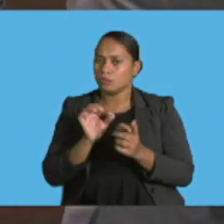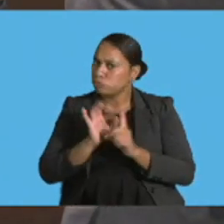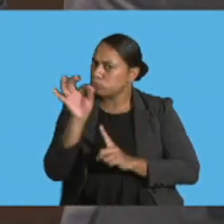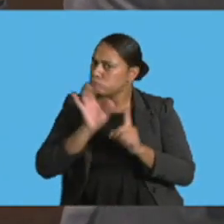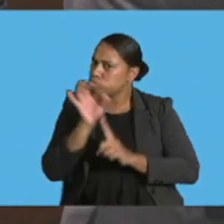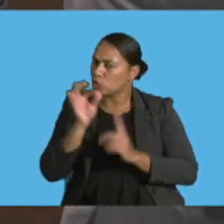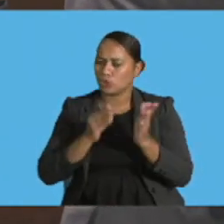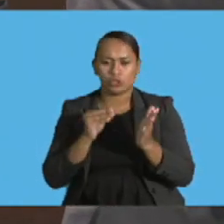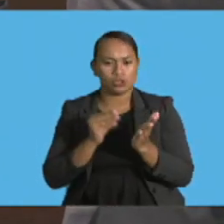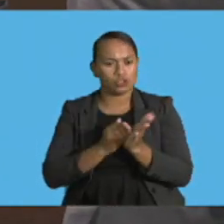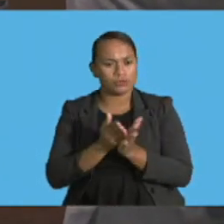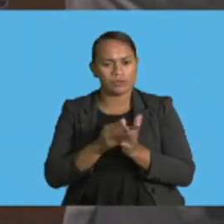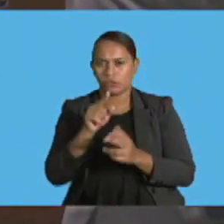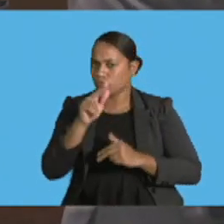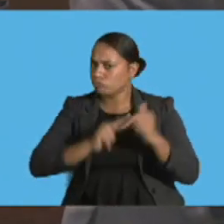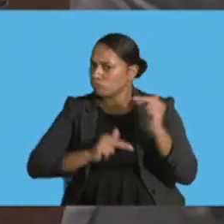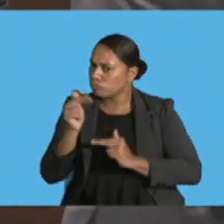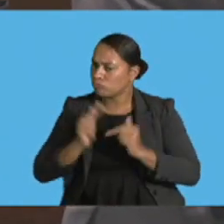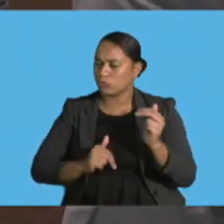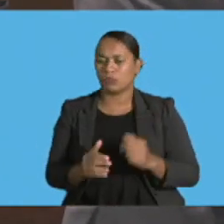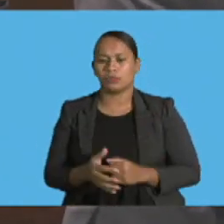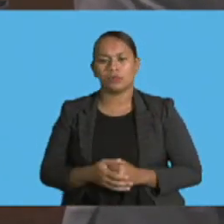related to cane cultivation,